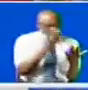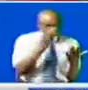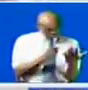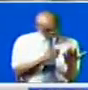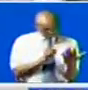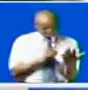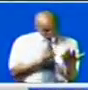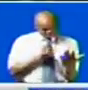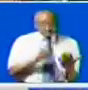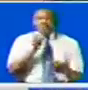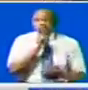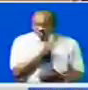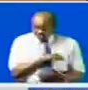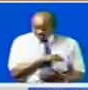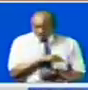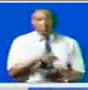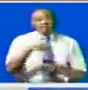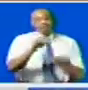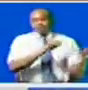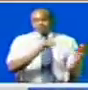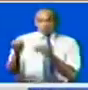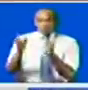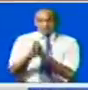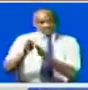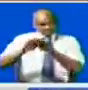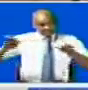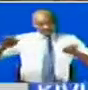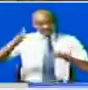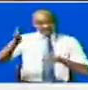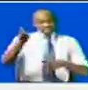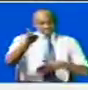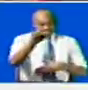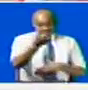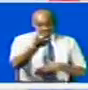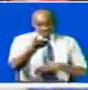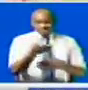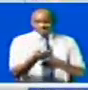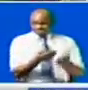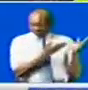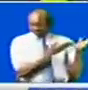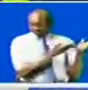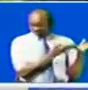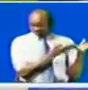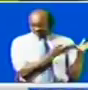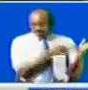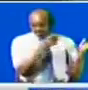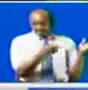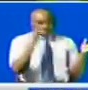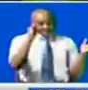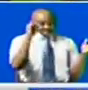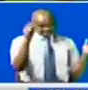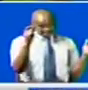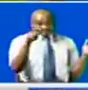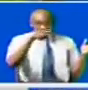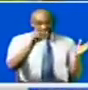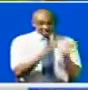verification process of the results, they move to this other desk where it's more of an IT,